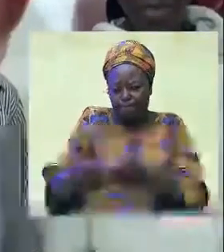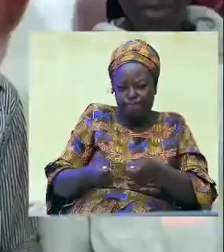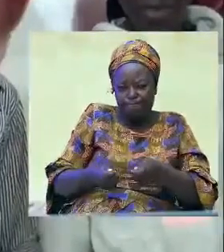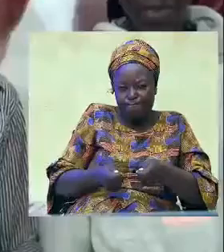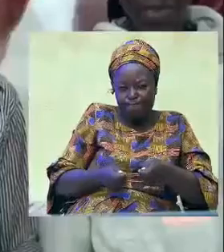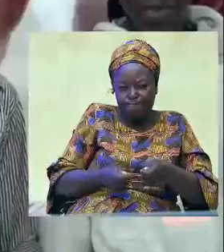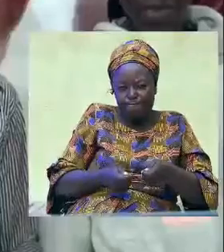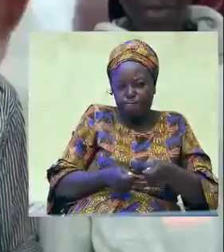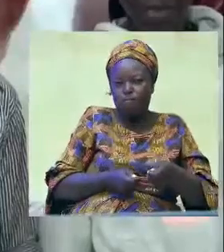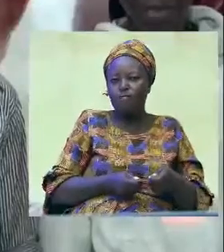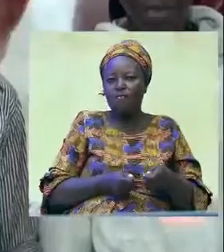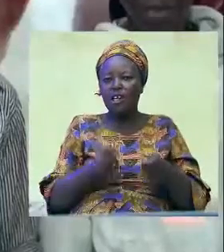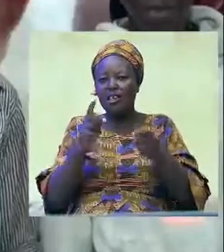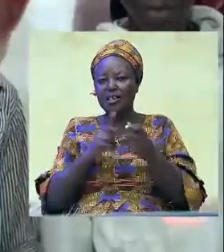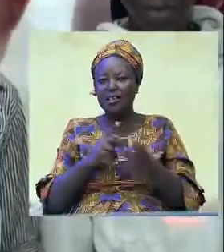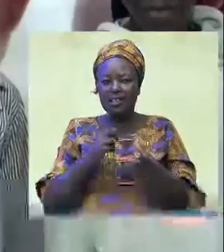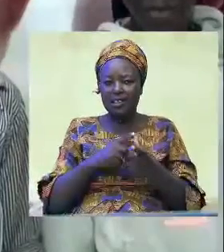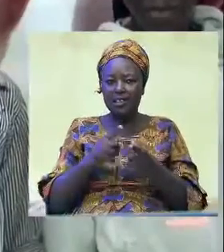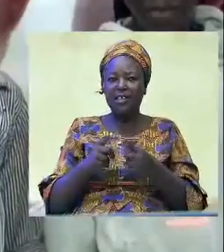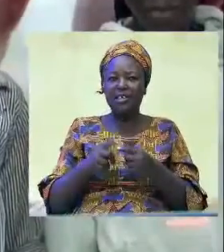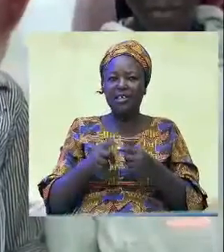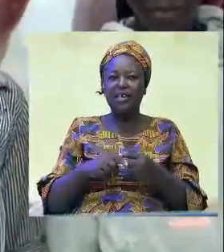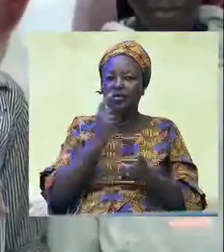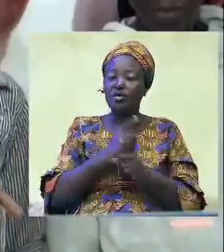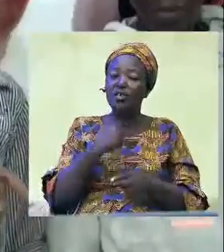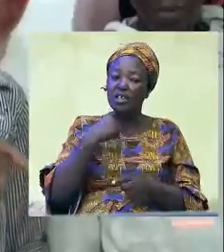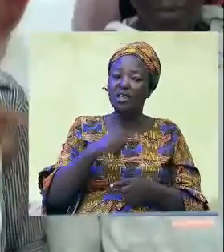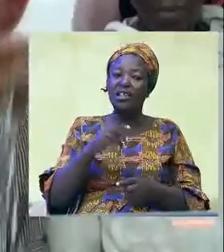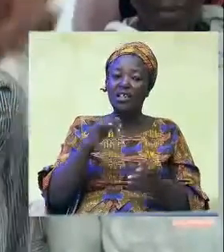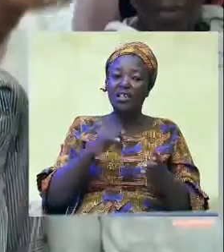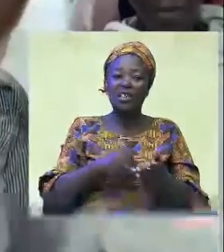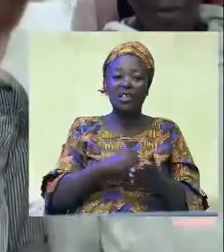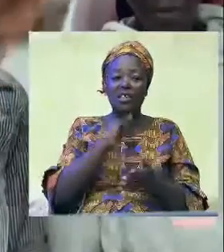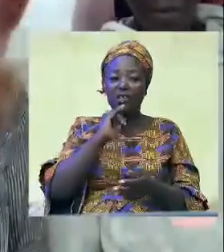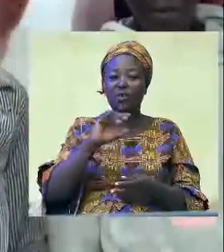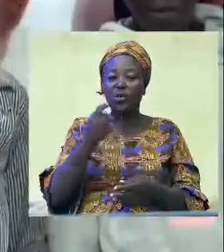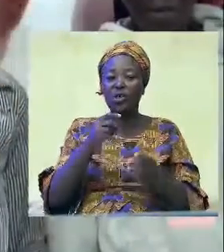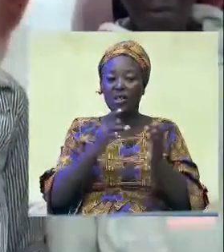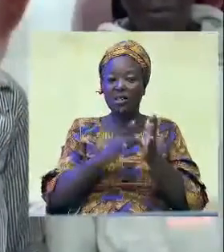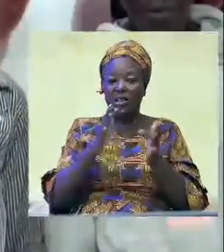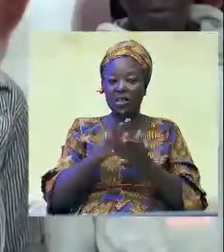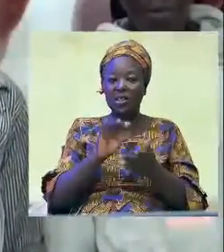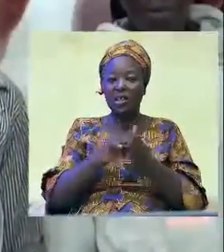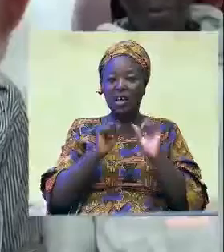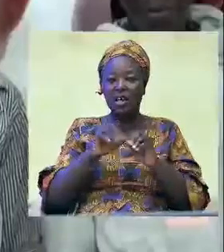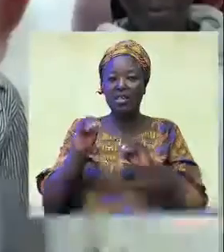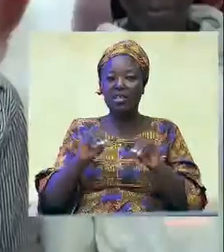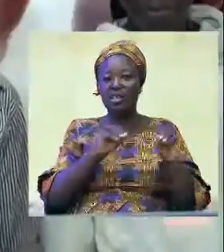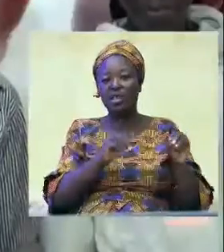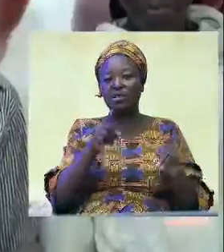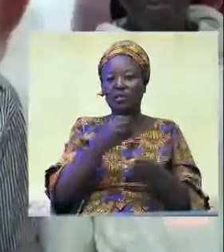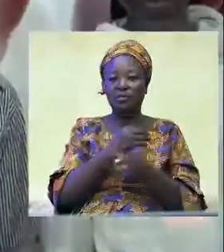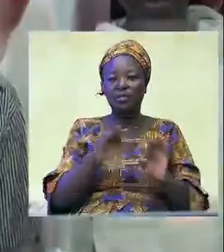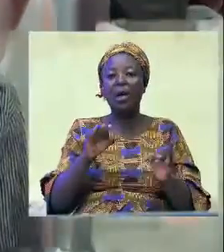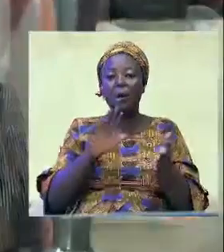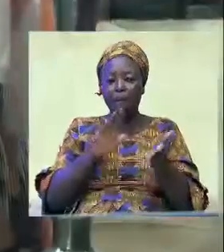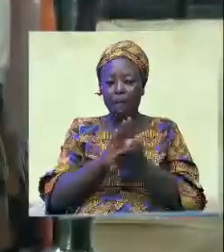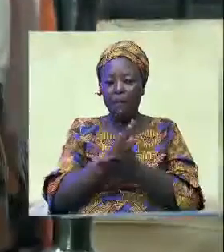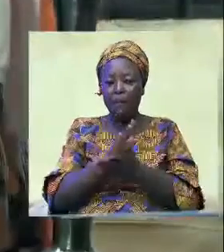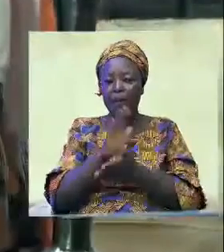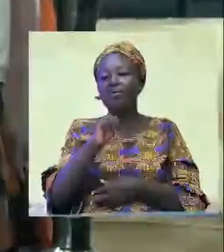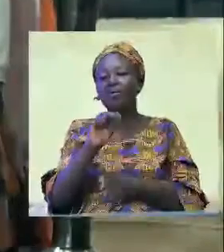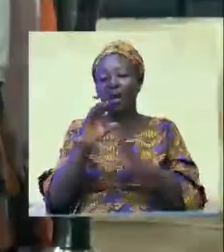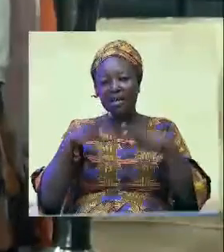chain. We drag her with the mother. We drag her. We start going. I tell her, it's only Jesus that can set you free.